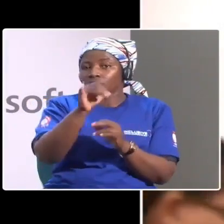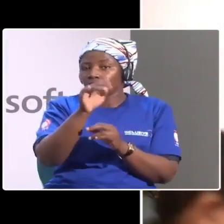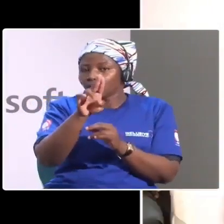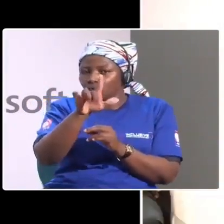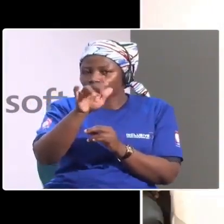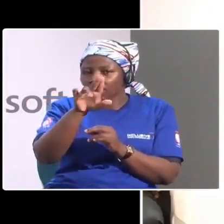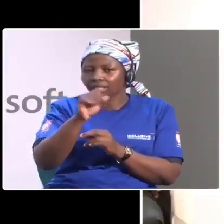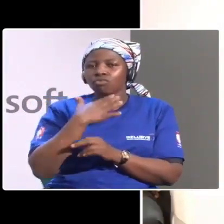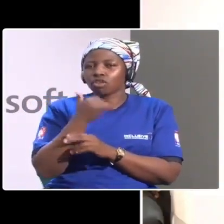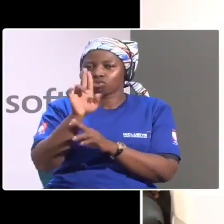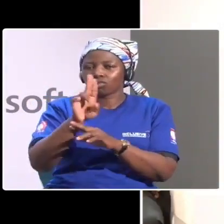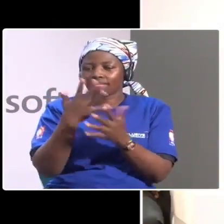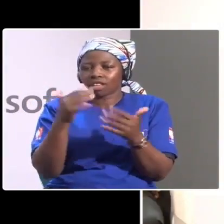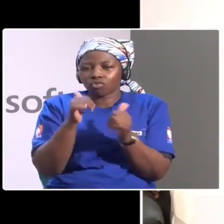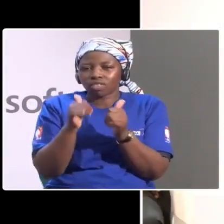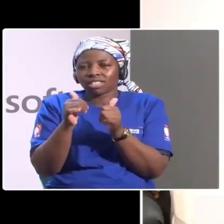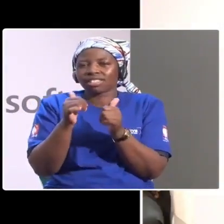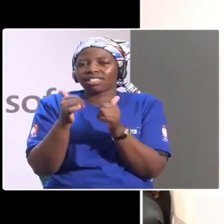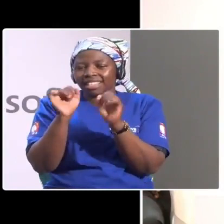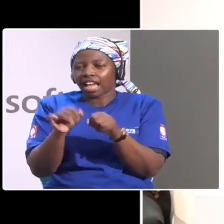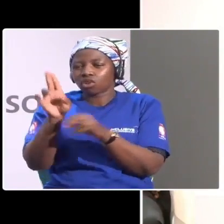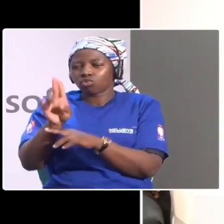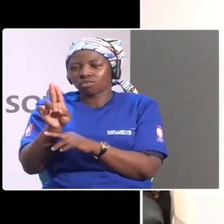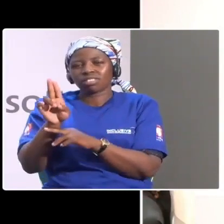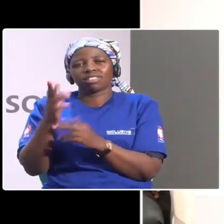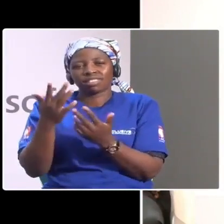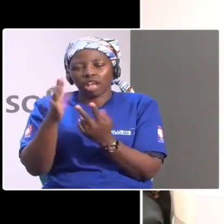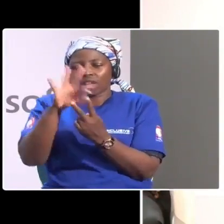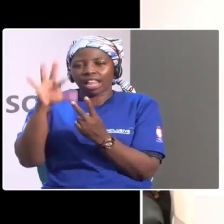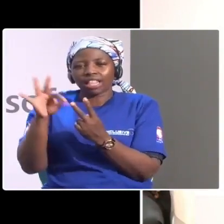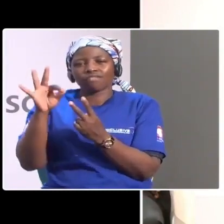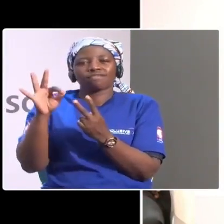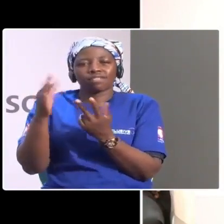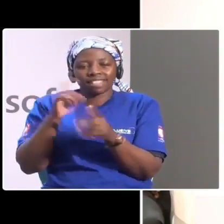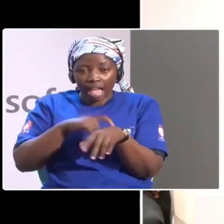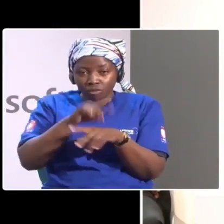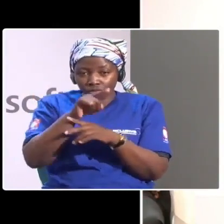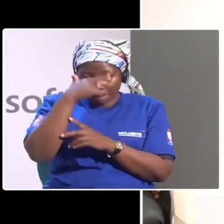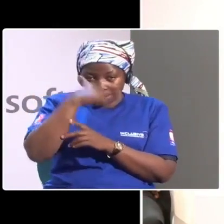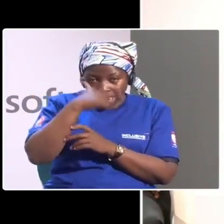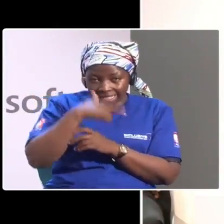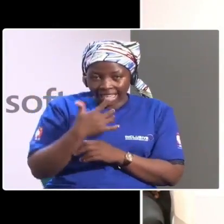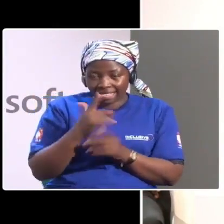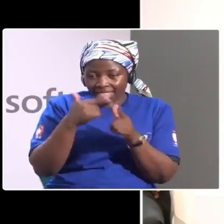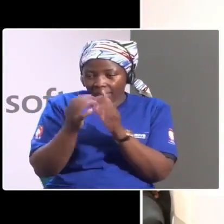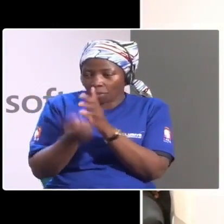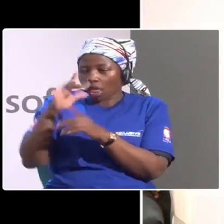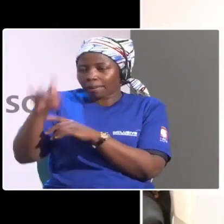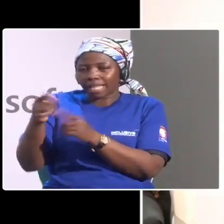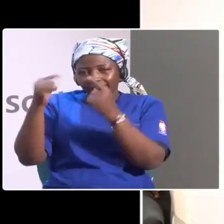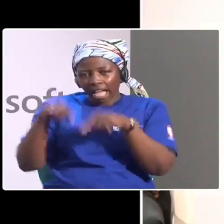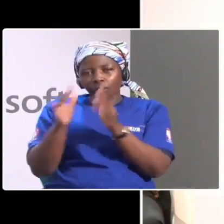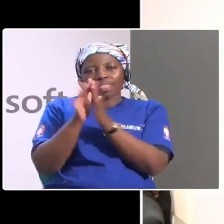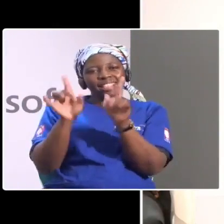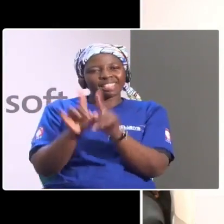be alternative to vision, if you are blind and you want to use alternatives to vision, the product must come already with it.